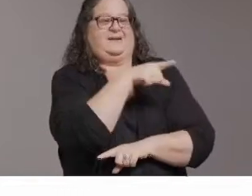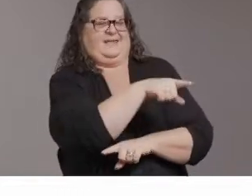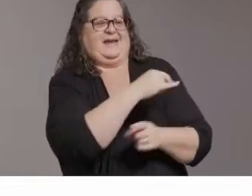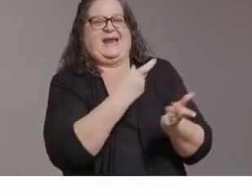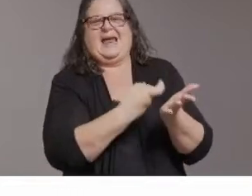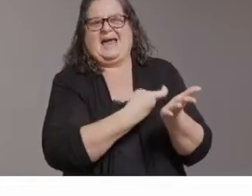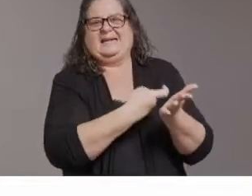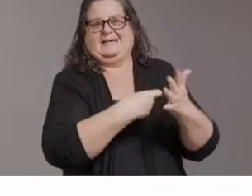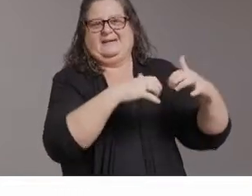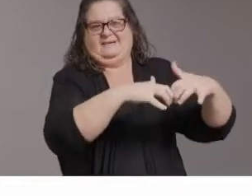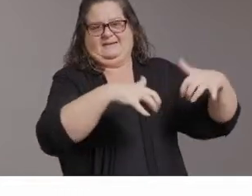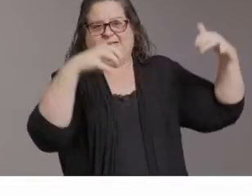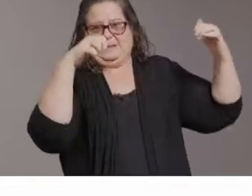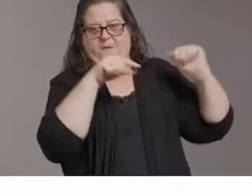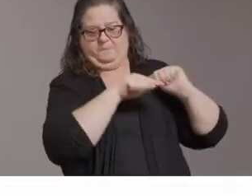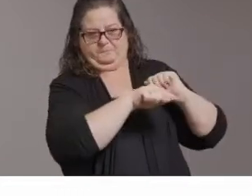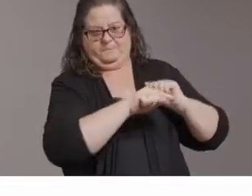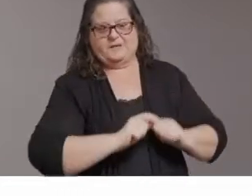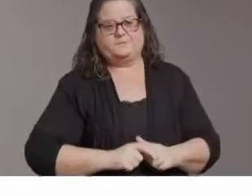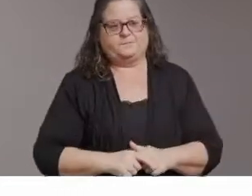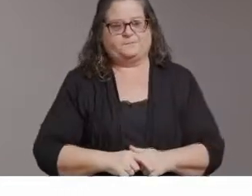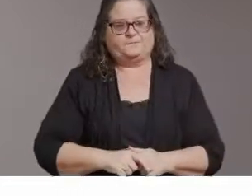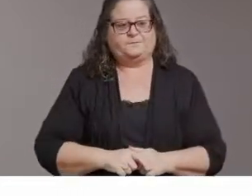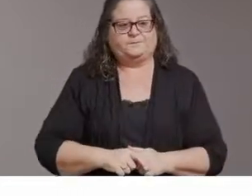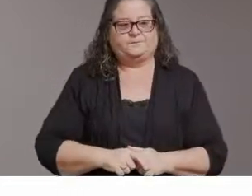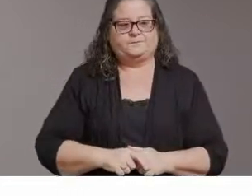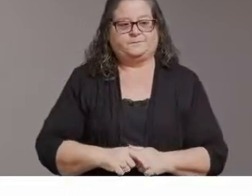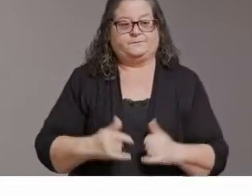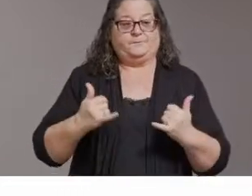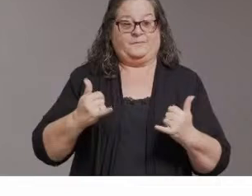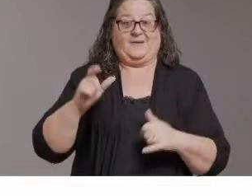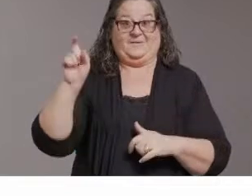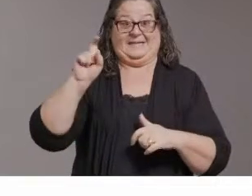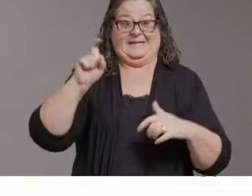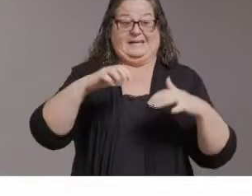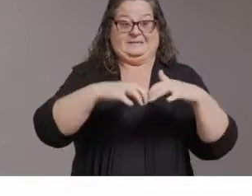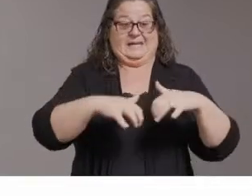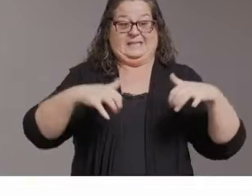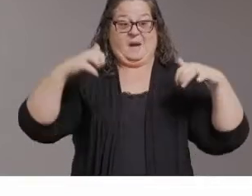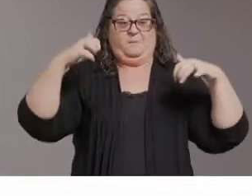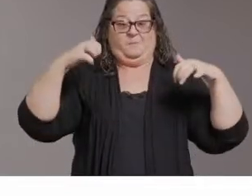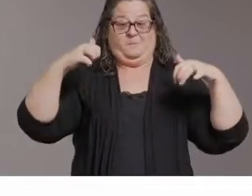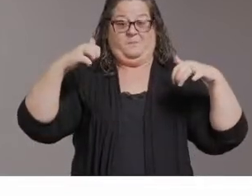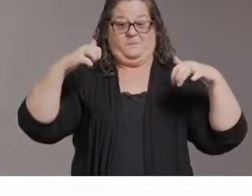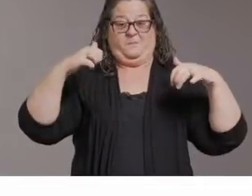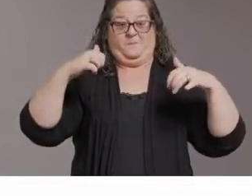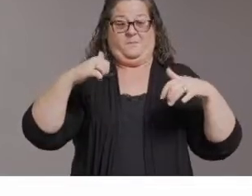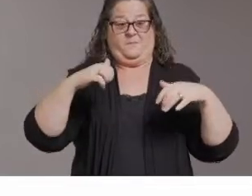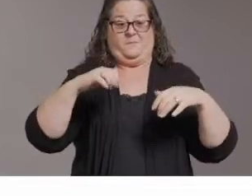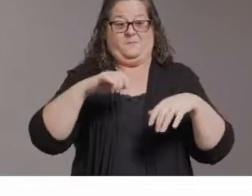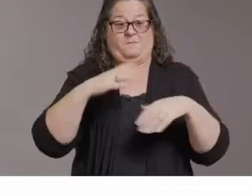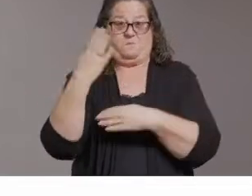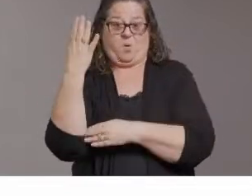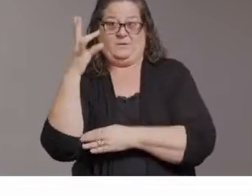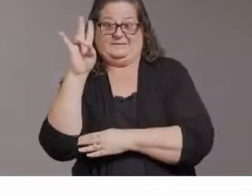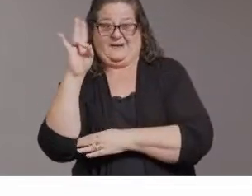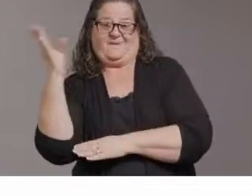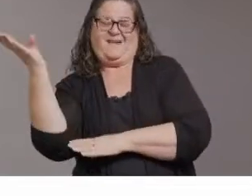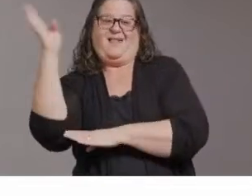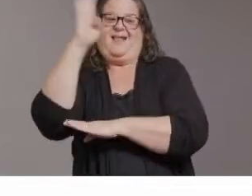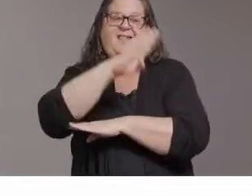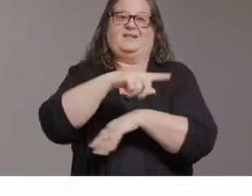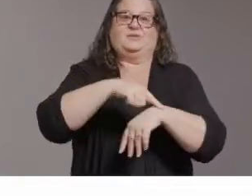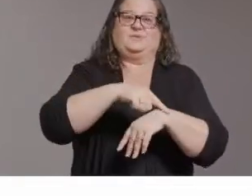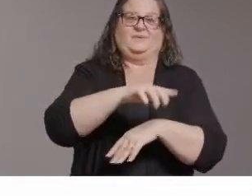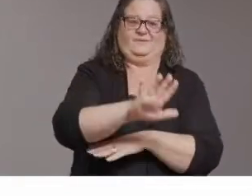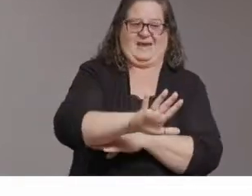Stadium, Phoenix Muni operates from 7 a.m. to 5 p.m. That will end operations on Sunday, April